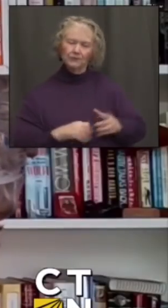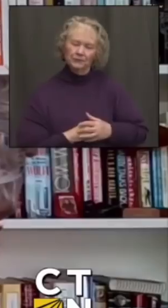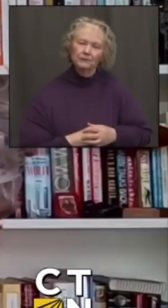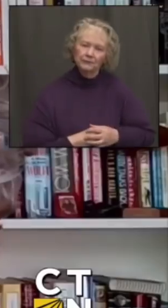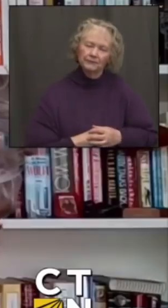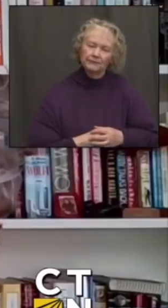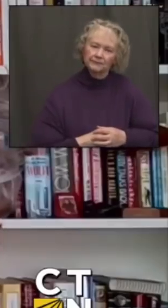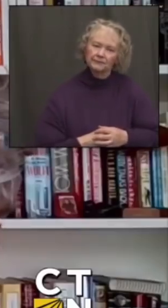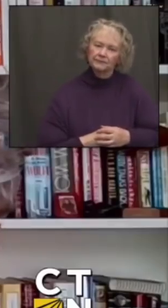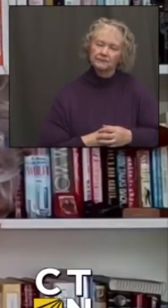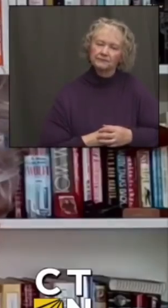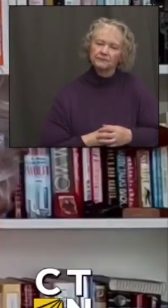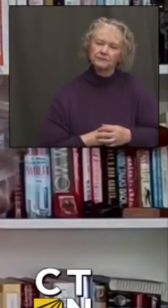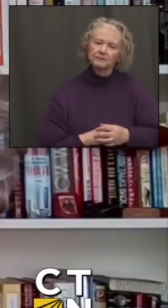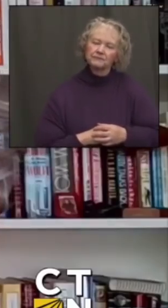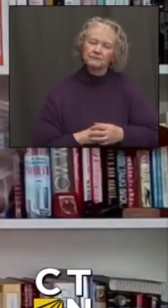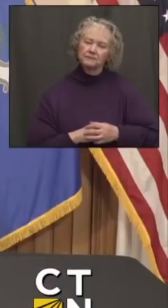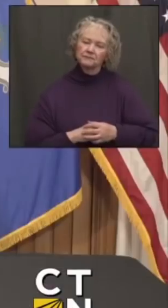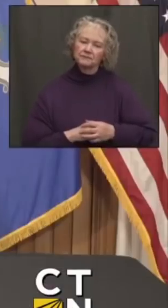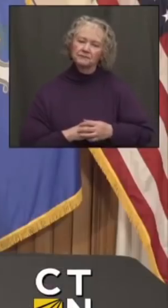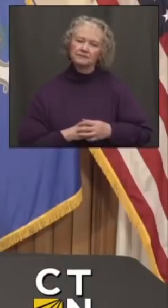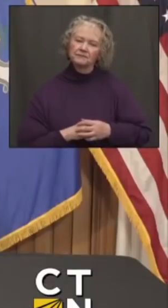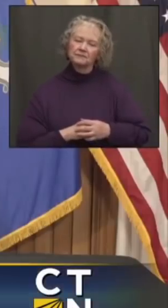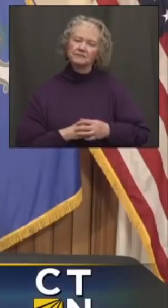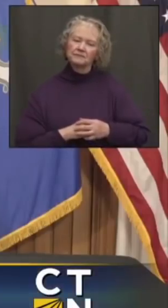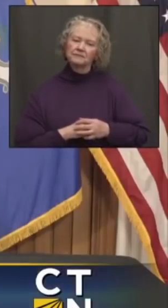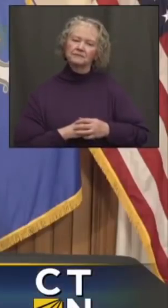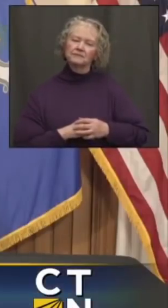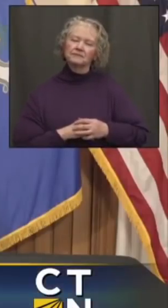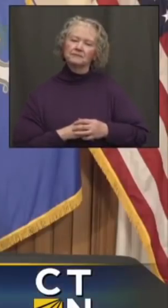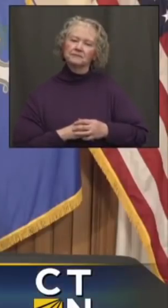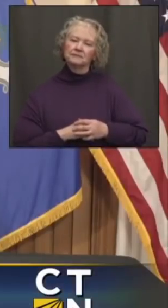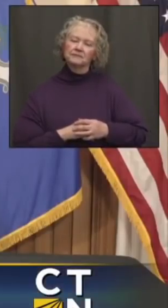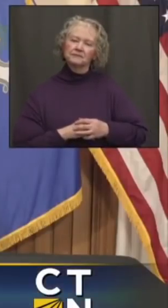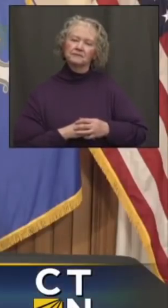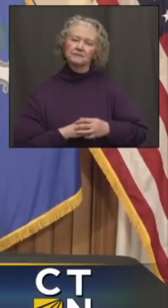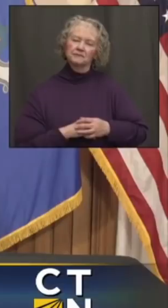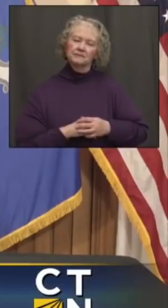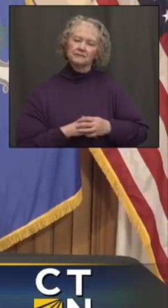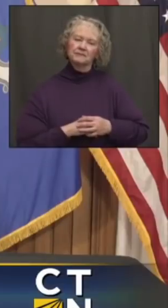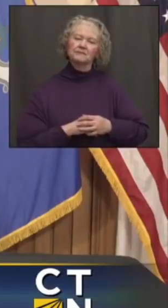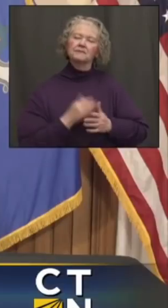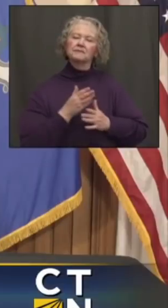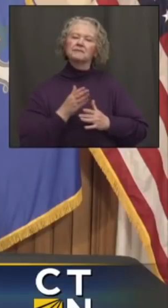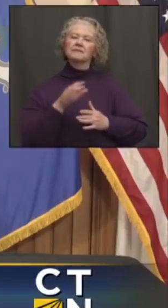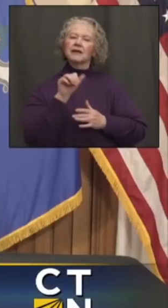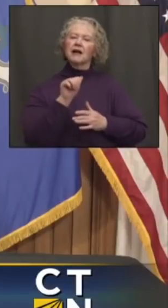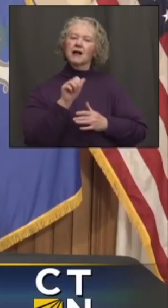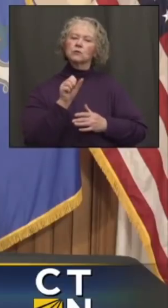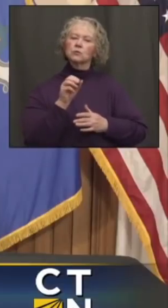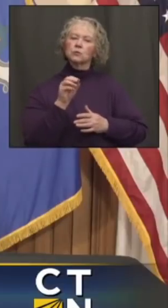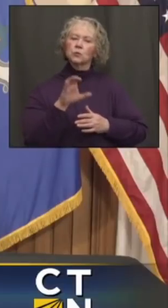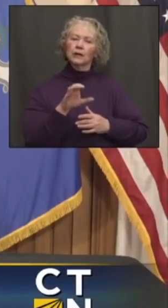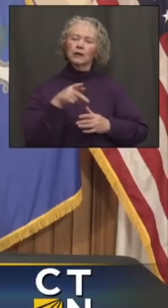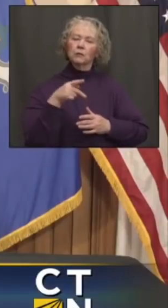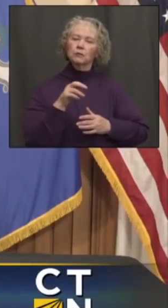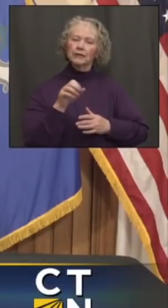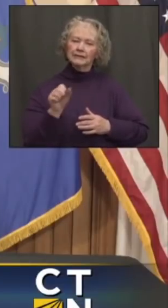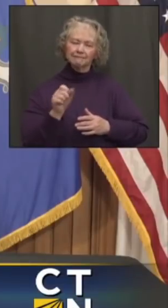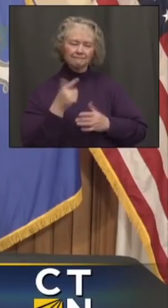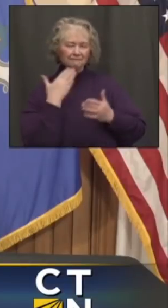done contact tracing. That work is ongoing. And we do anticipate that there will likely be other cases that are